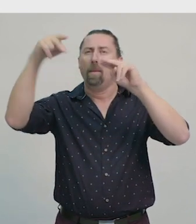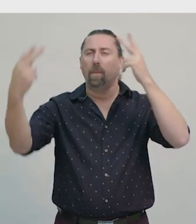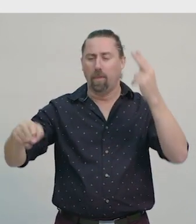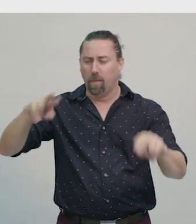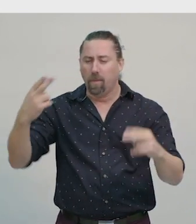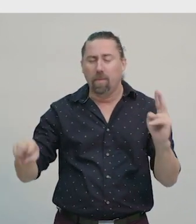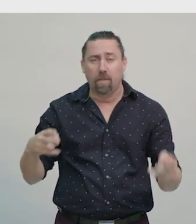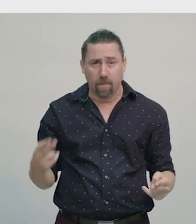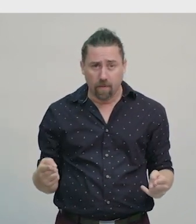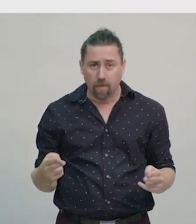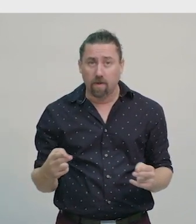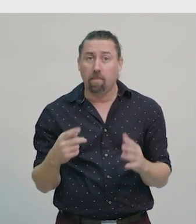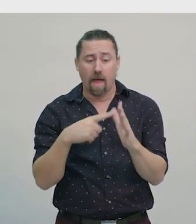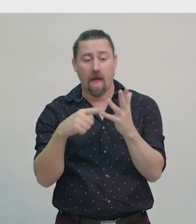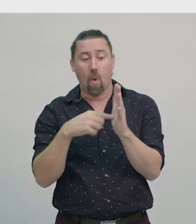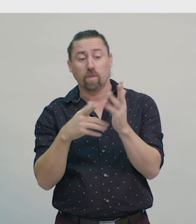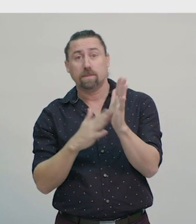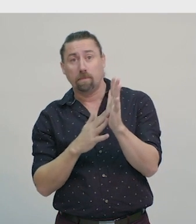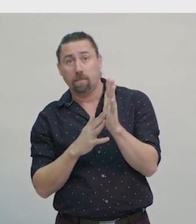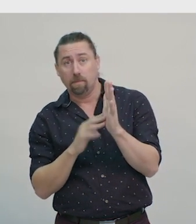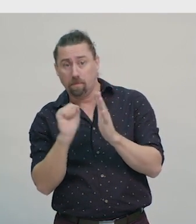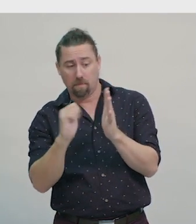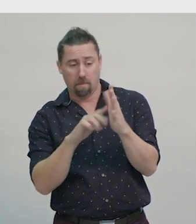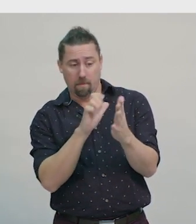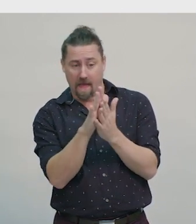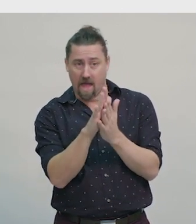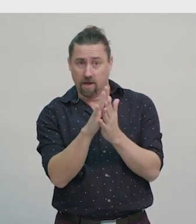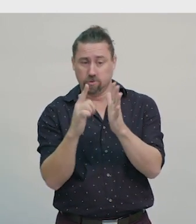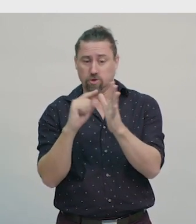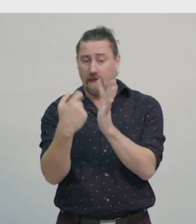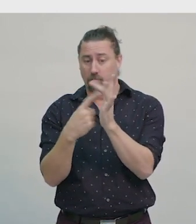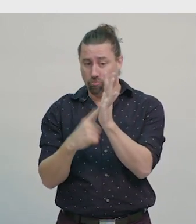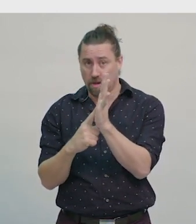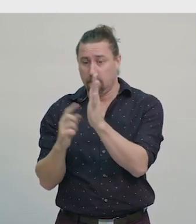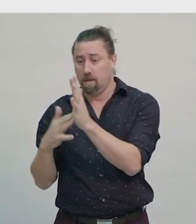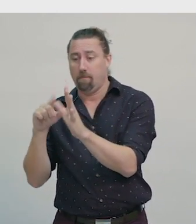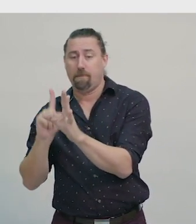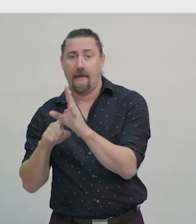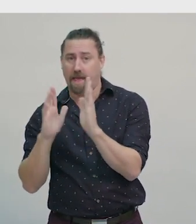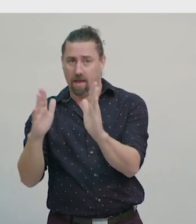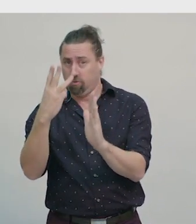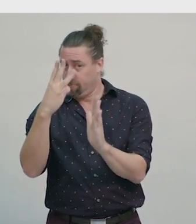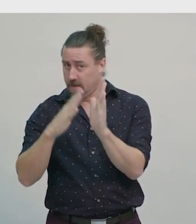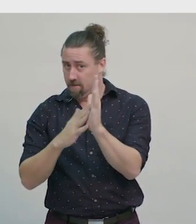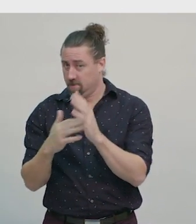ground. The months of autumn are March, April and May.